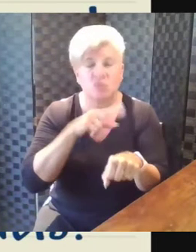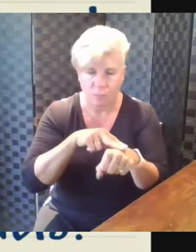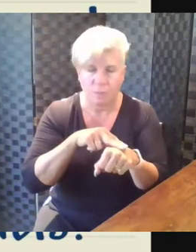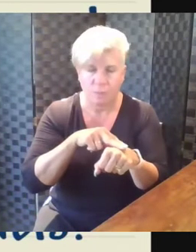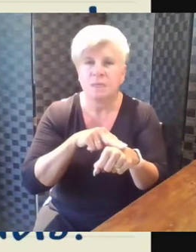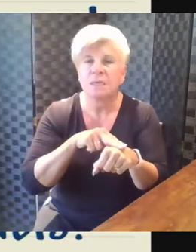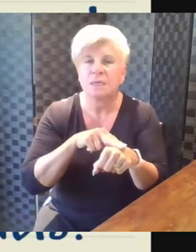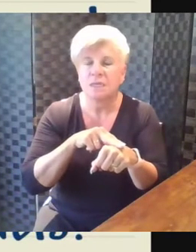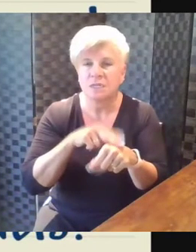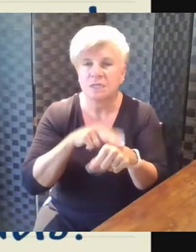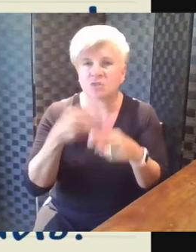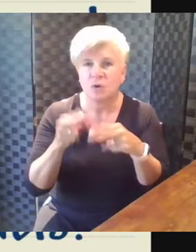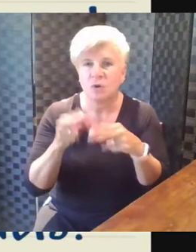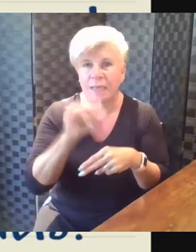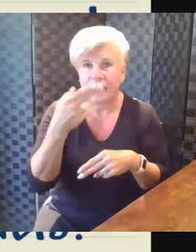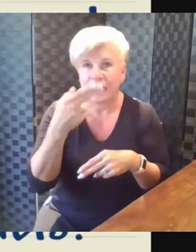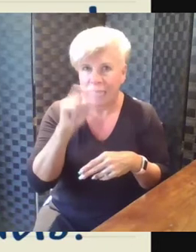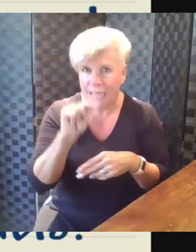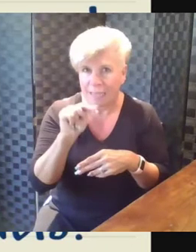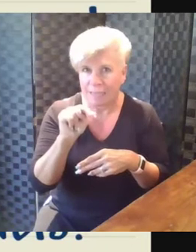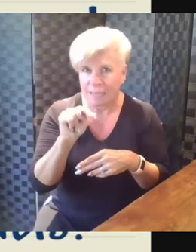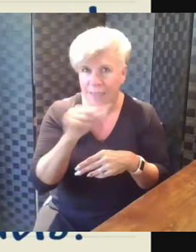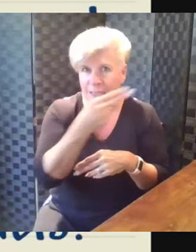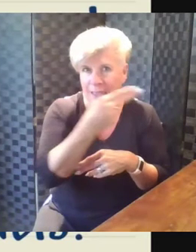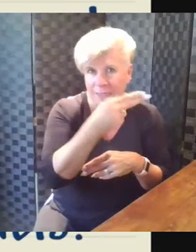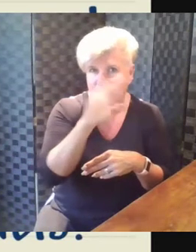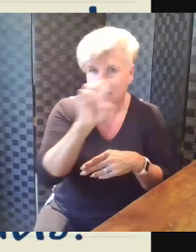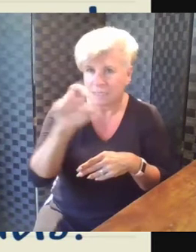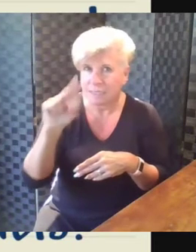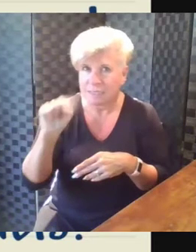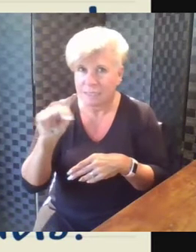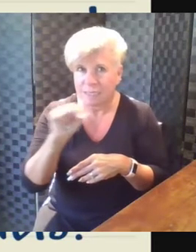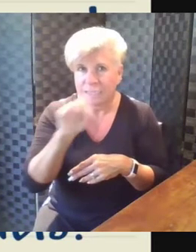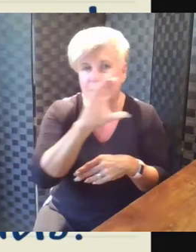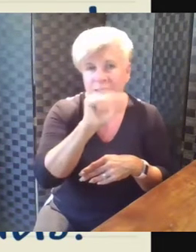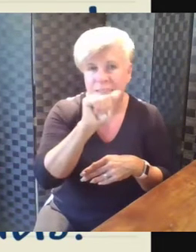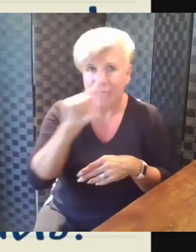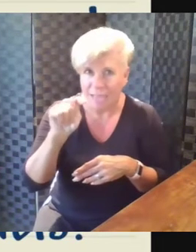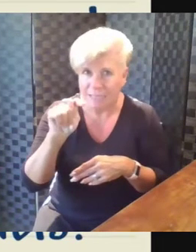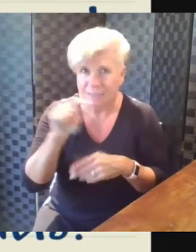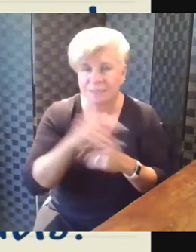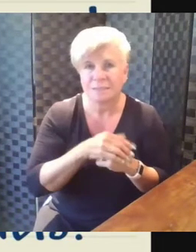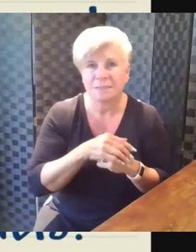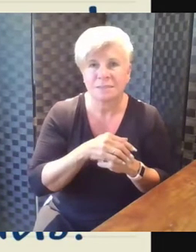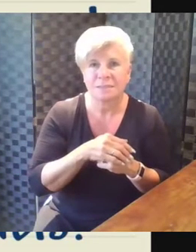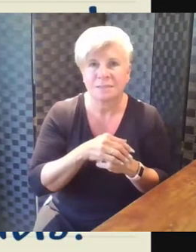short, like in hen and cat.